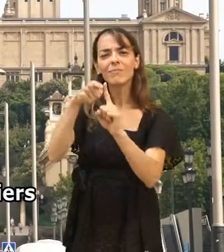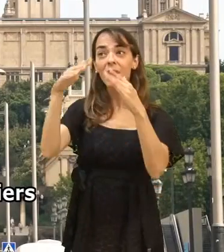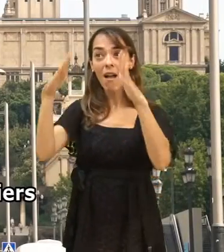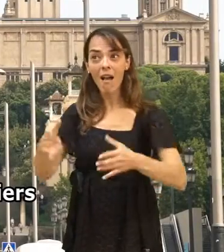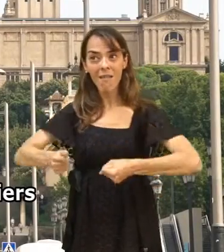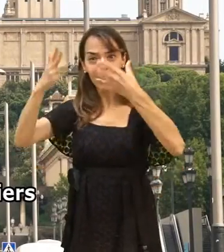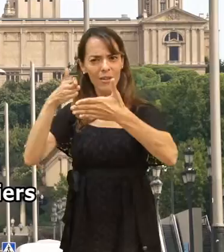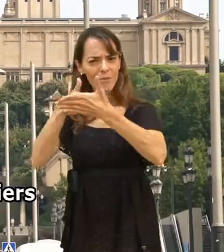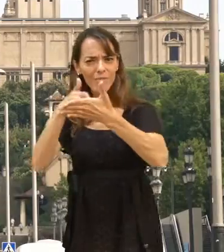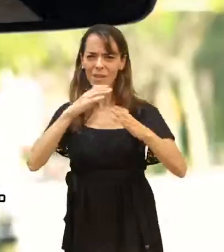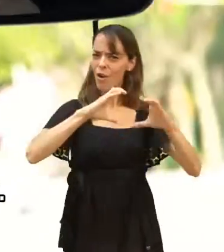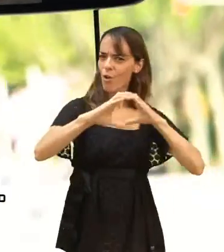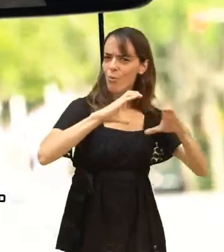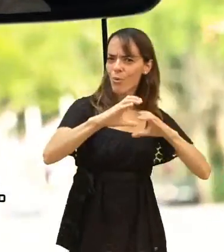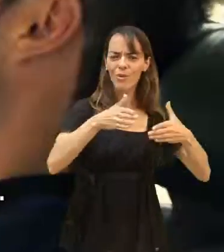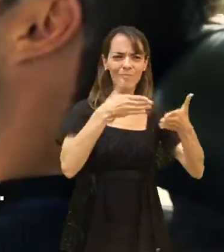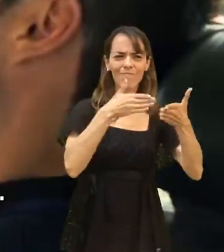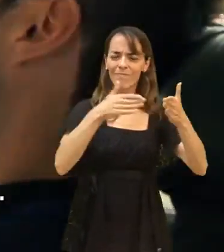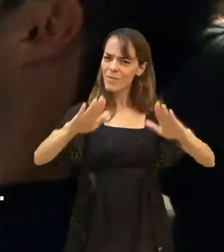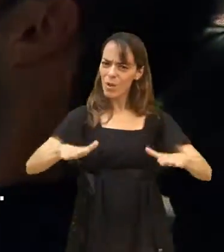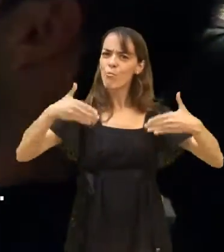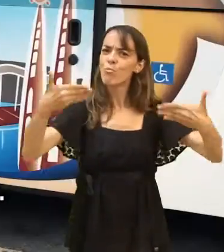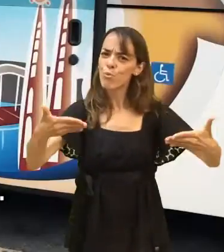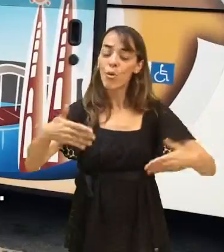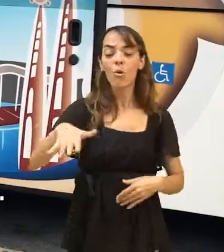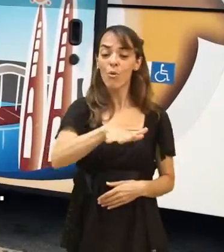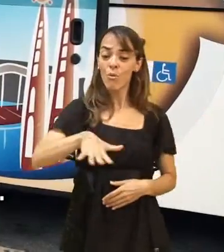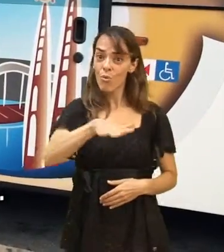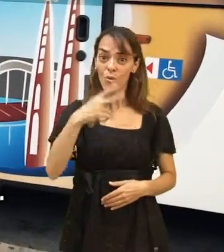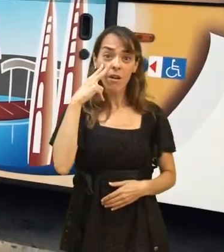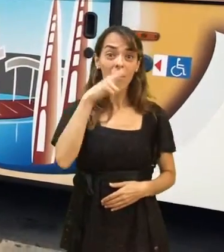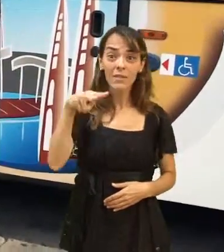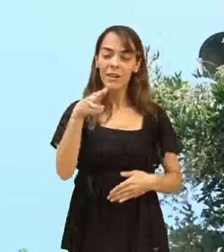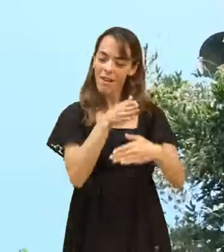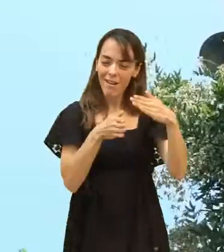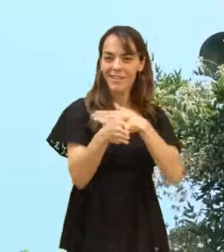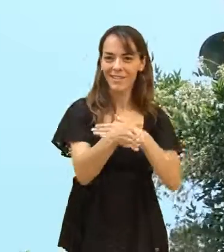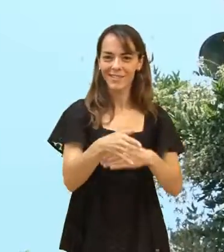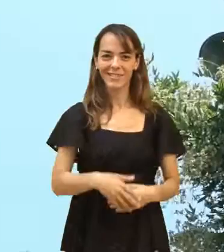and communication barriers to make the major tourist attractions accessible for all.